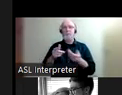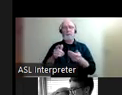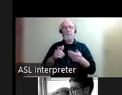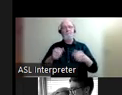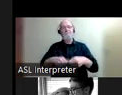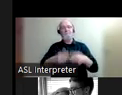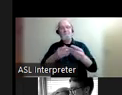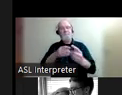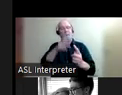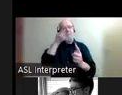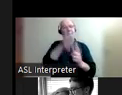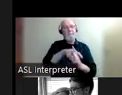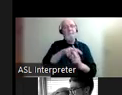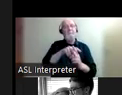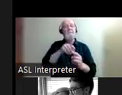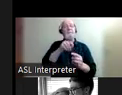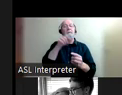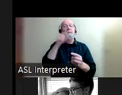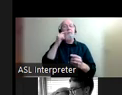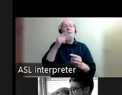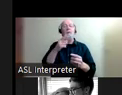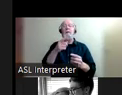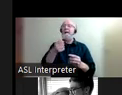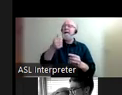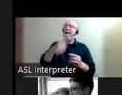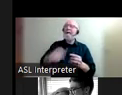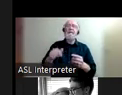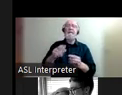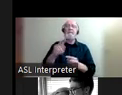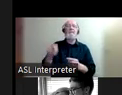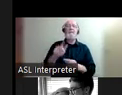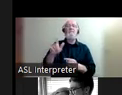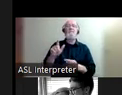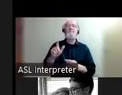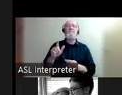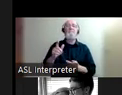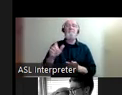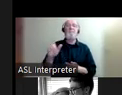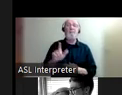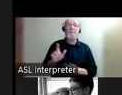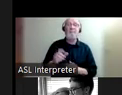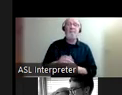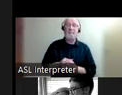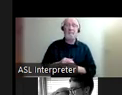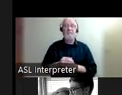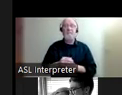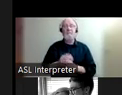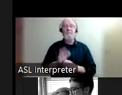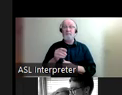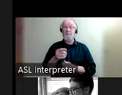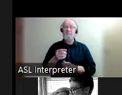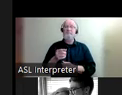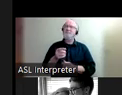go on and book a pass to any of our sites across the province. And, you know, we're all about, you know, getting